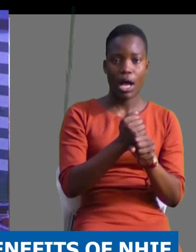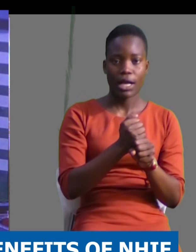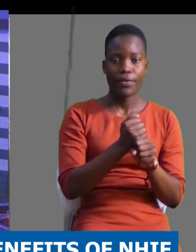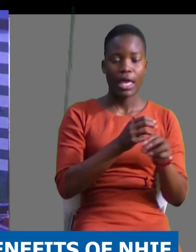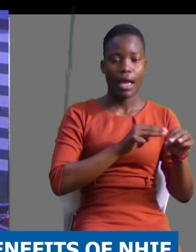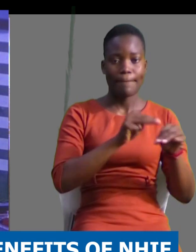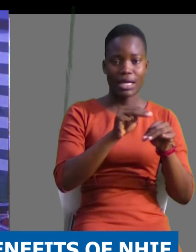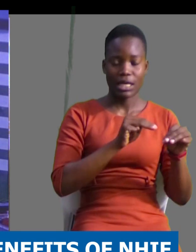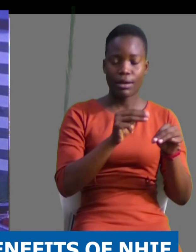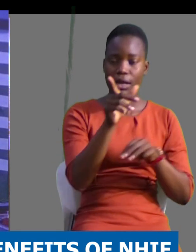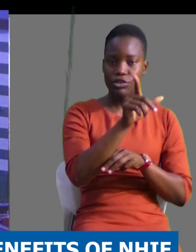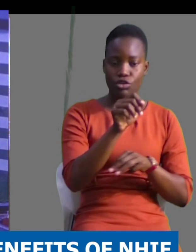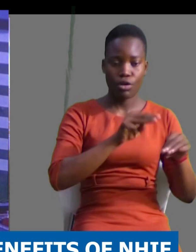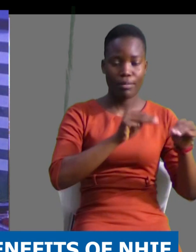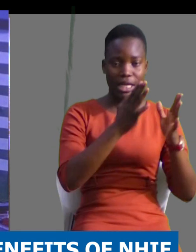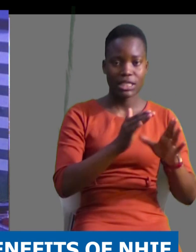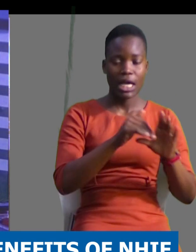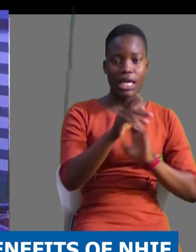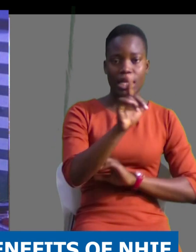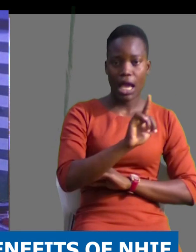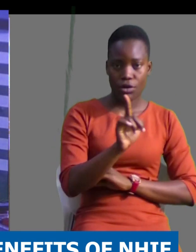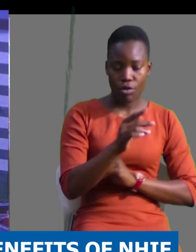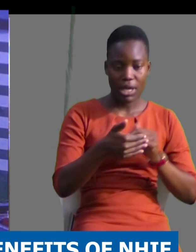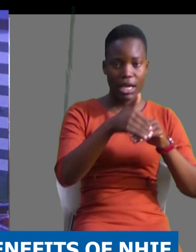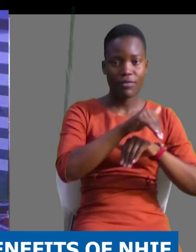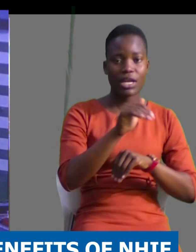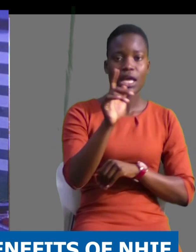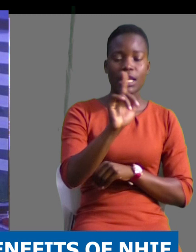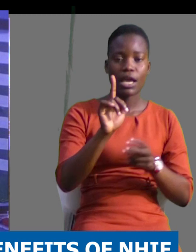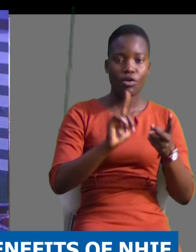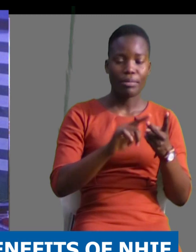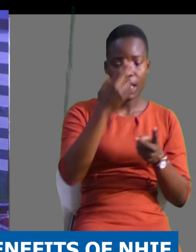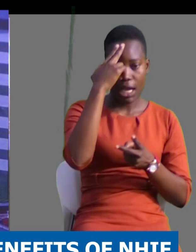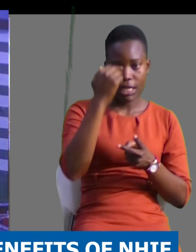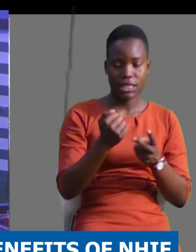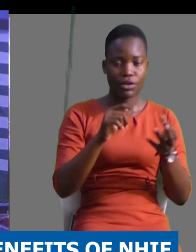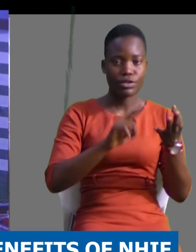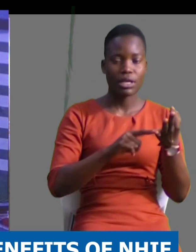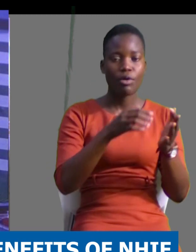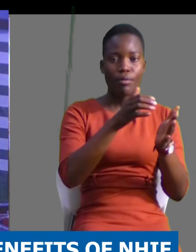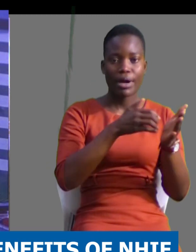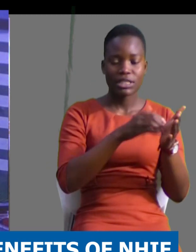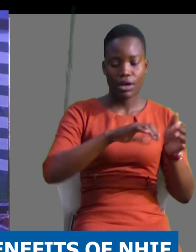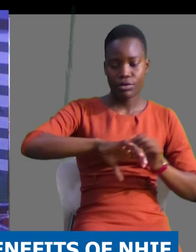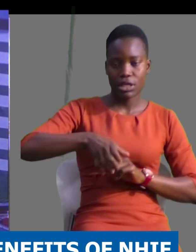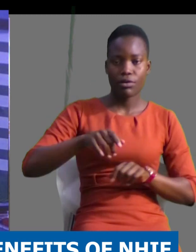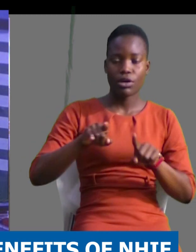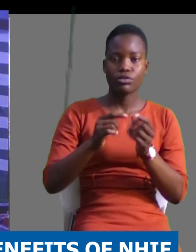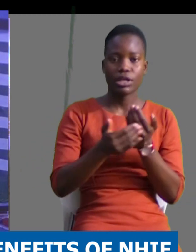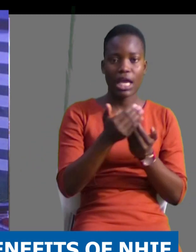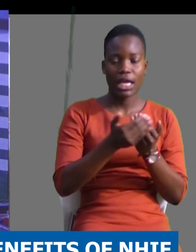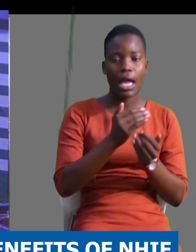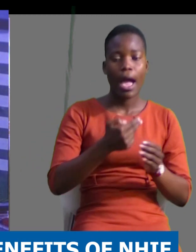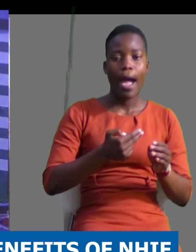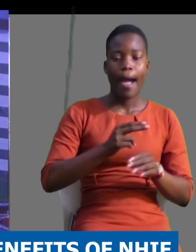Yes. I work as a regional manager in Nairobi, covering the Nairobi County, Kajiado County, and Machakos County. All right. I also take care